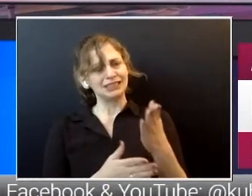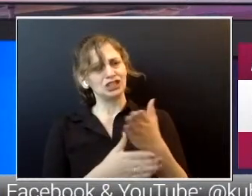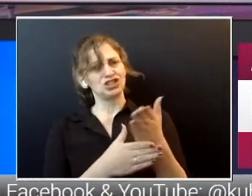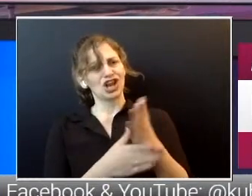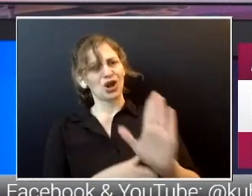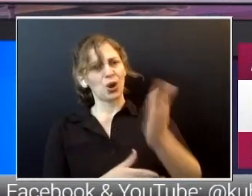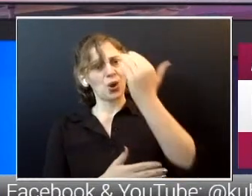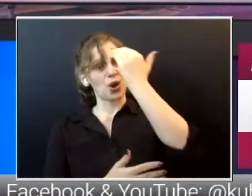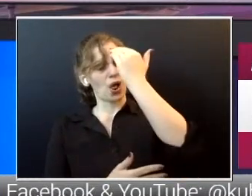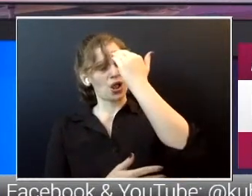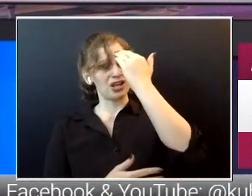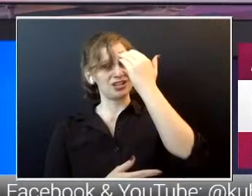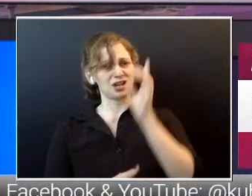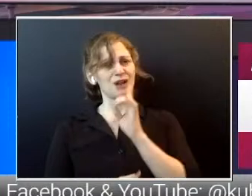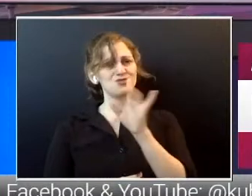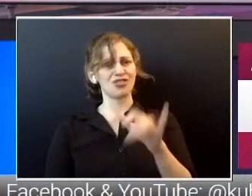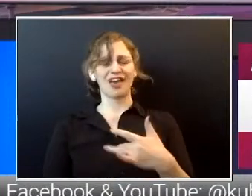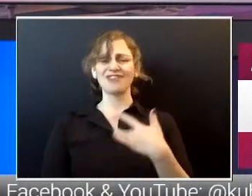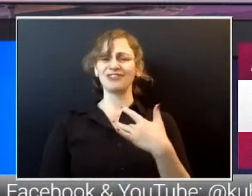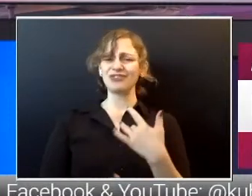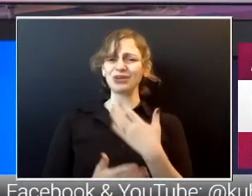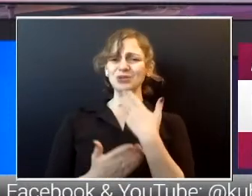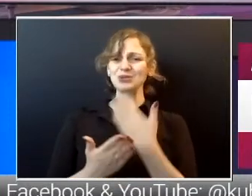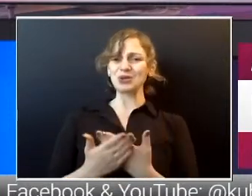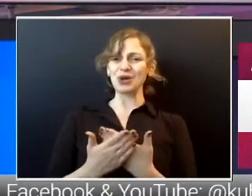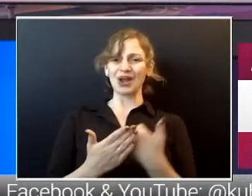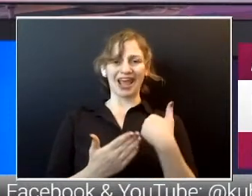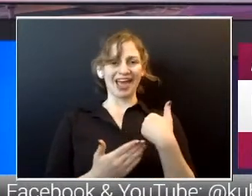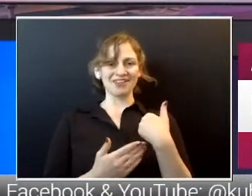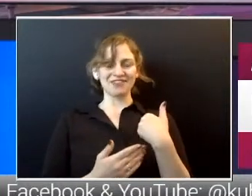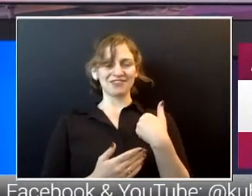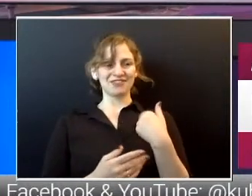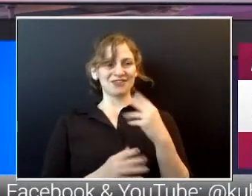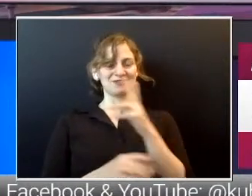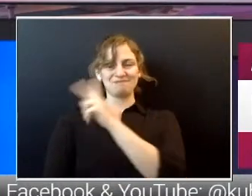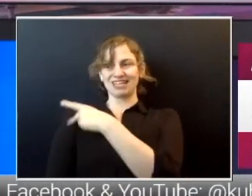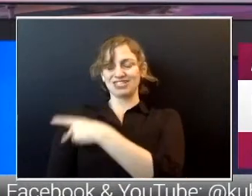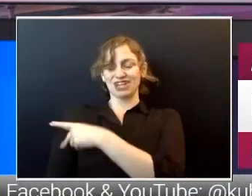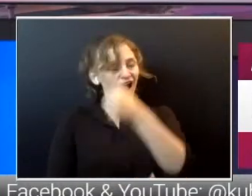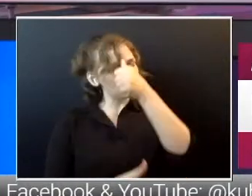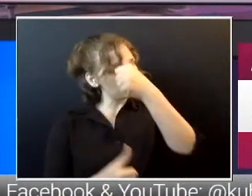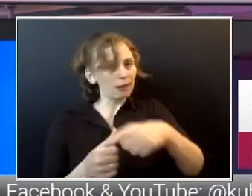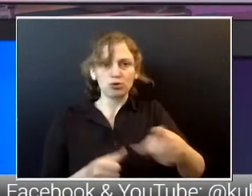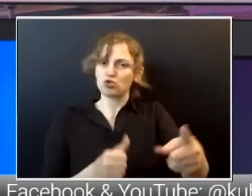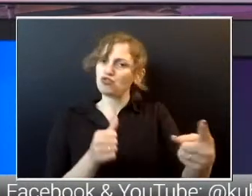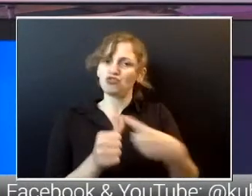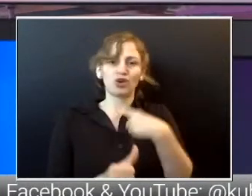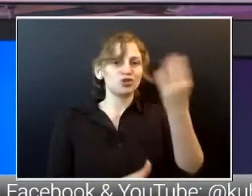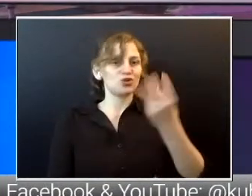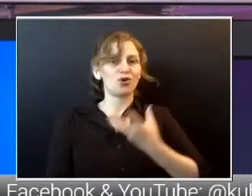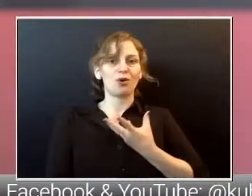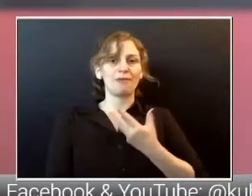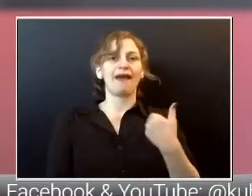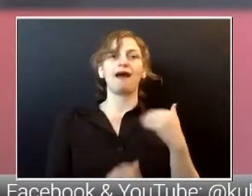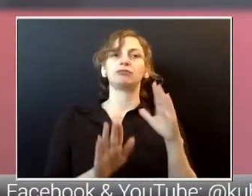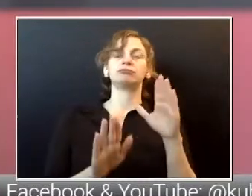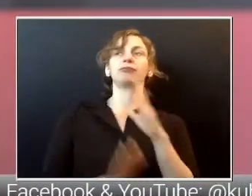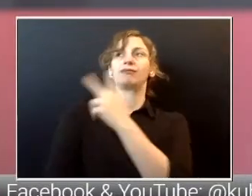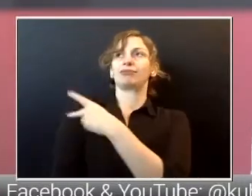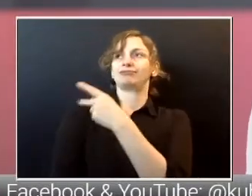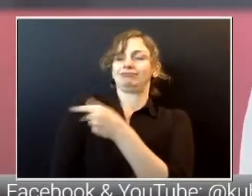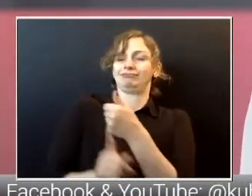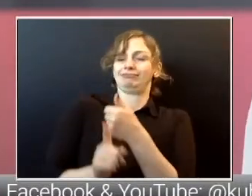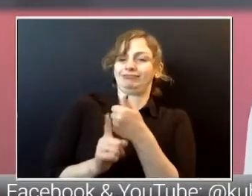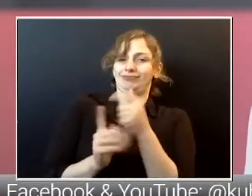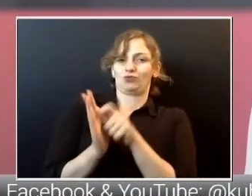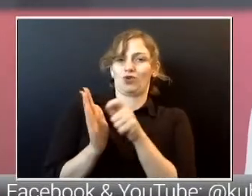good to have a patient like her. I remember when you first told me I have this amazing patient who wrote a book about her experience. Yeah, no, it's a good book too. I'd highly